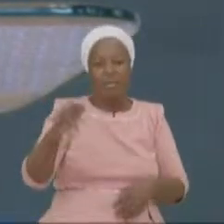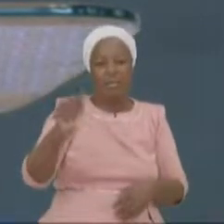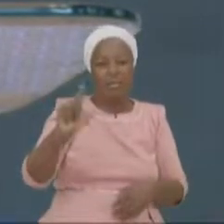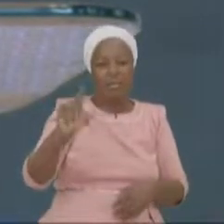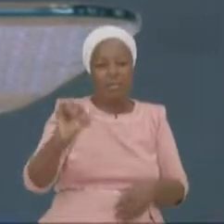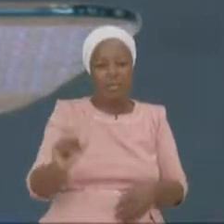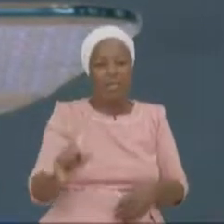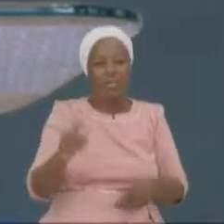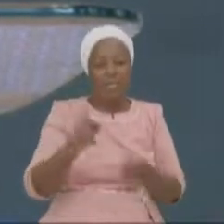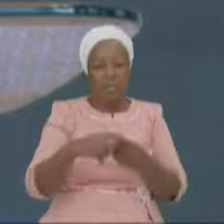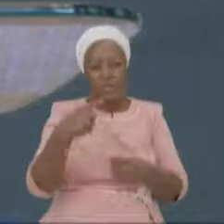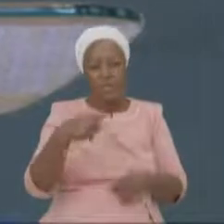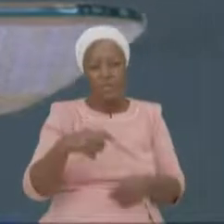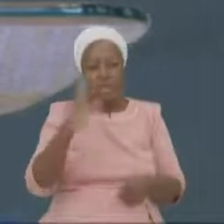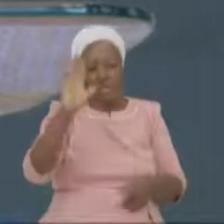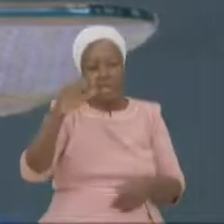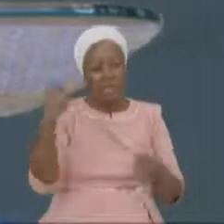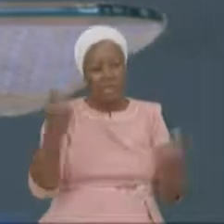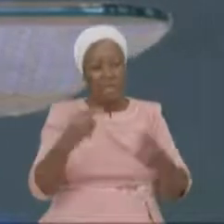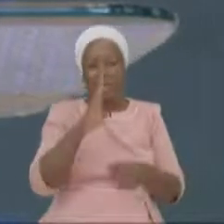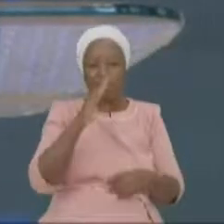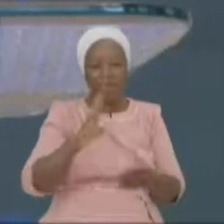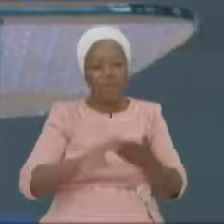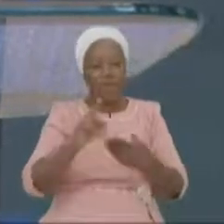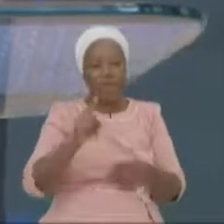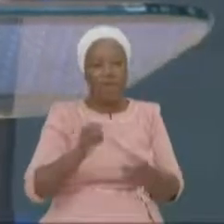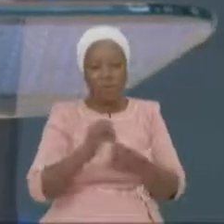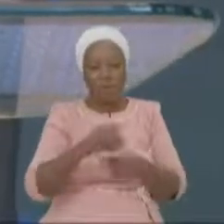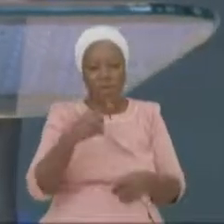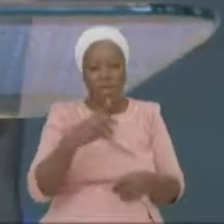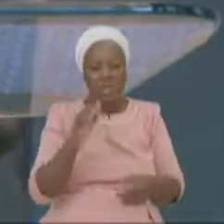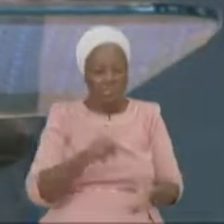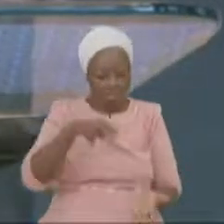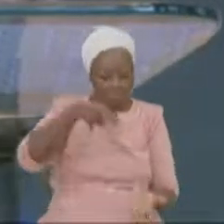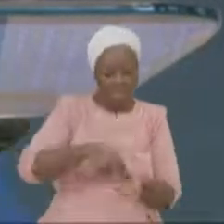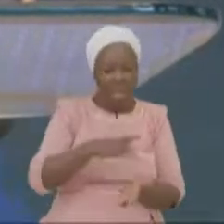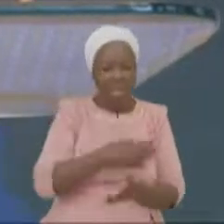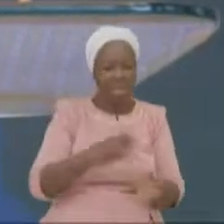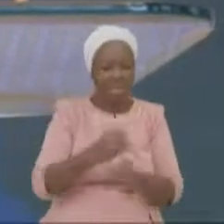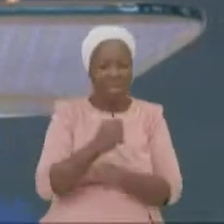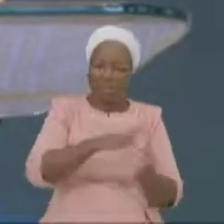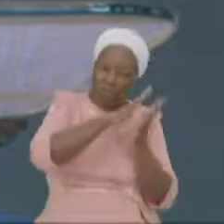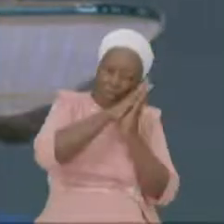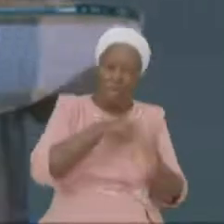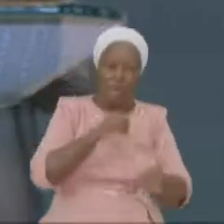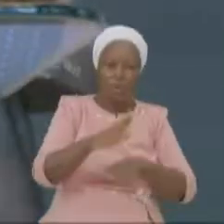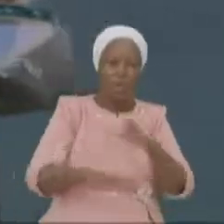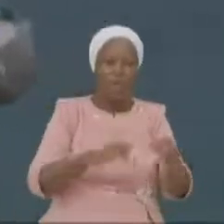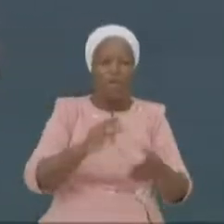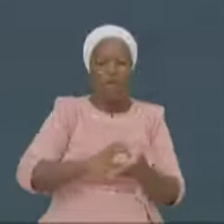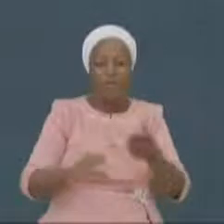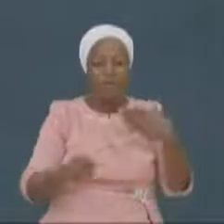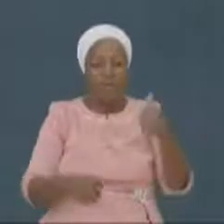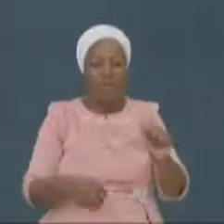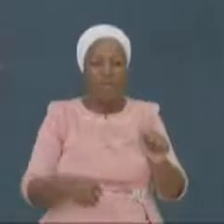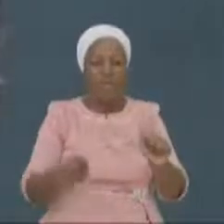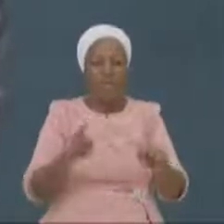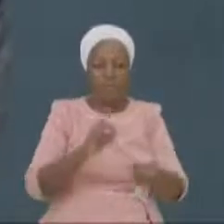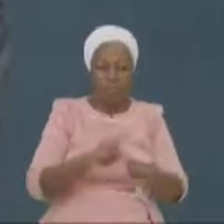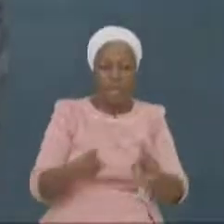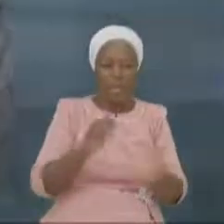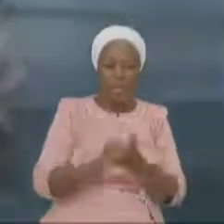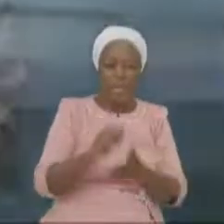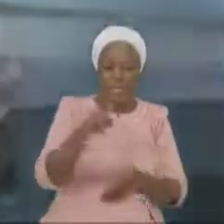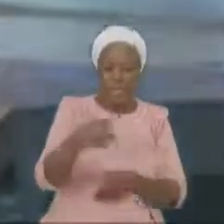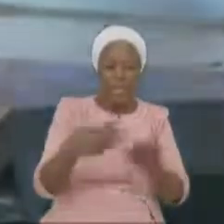forgiven thee, or to say, arise and take up thy bed and walk? Then in verse 10, but that ye may